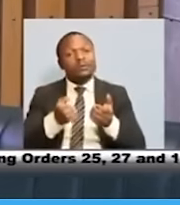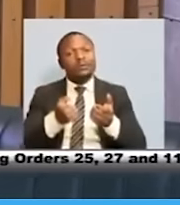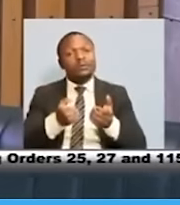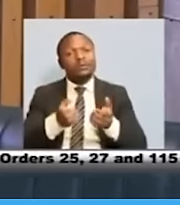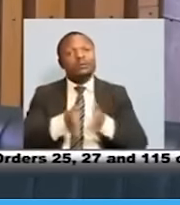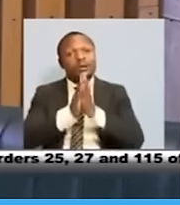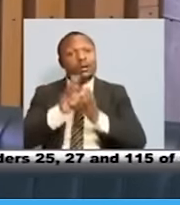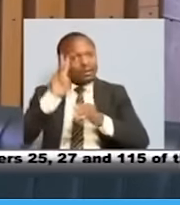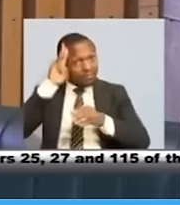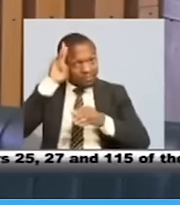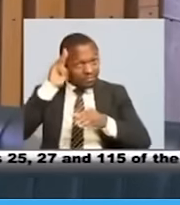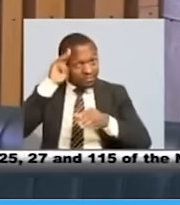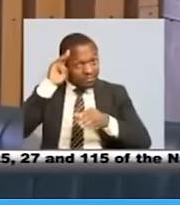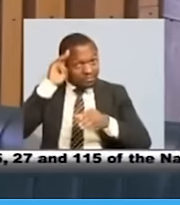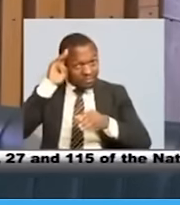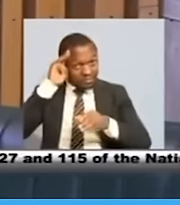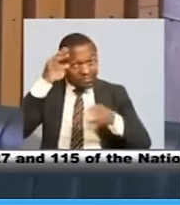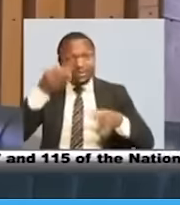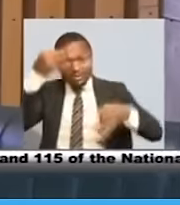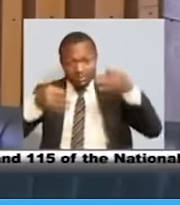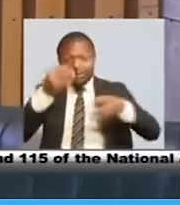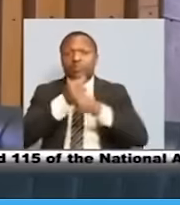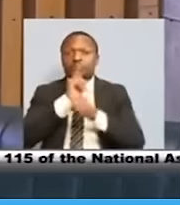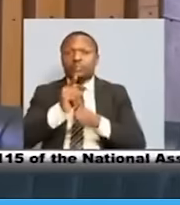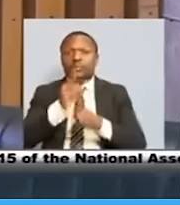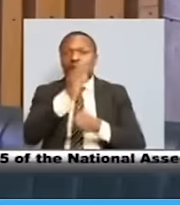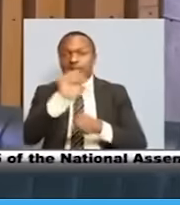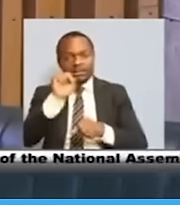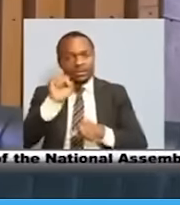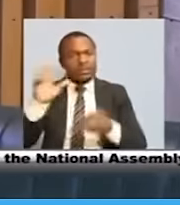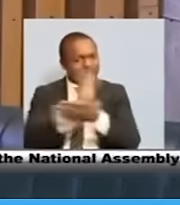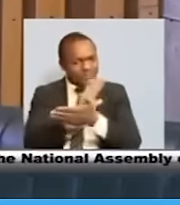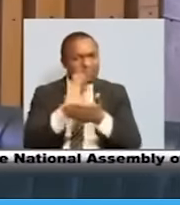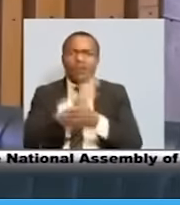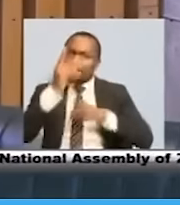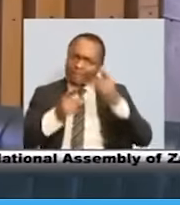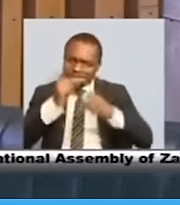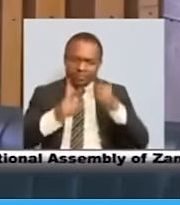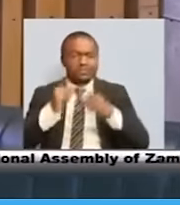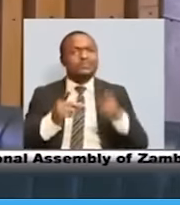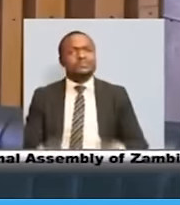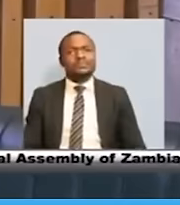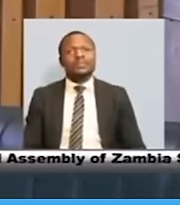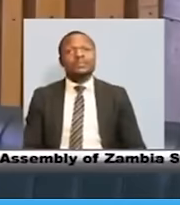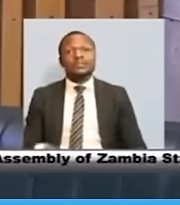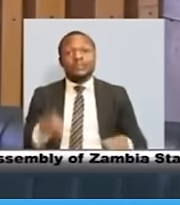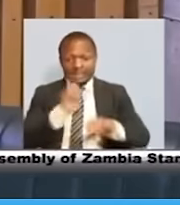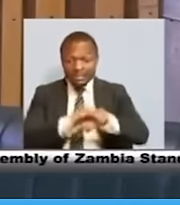Minister of Justice, please ensure that the bills are expeditiously processed, especially this